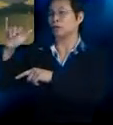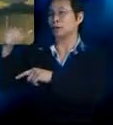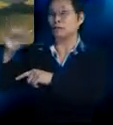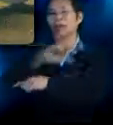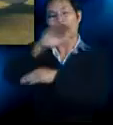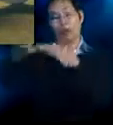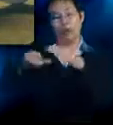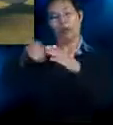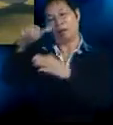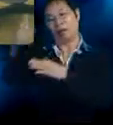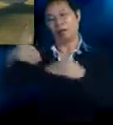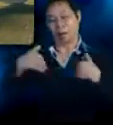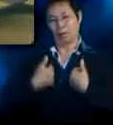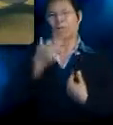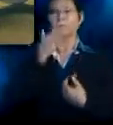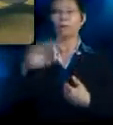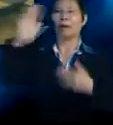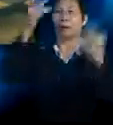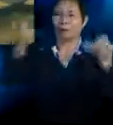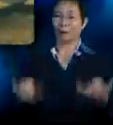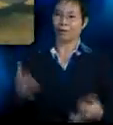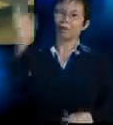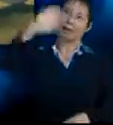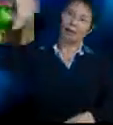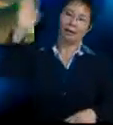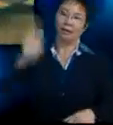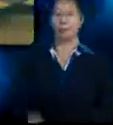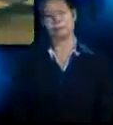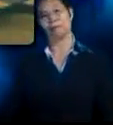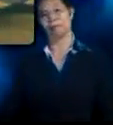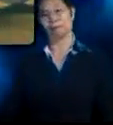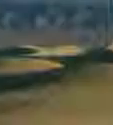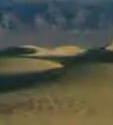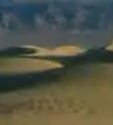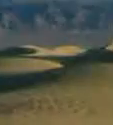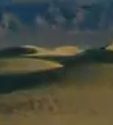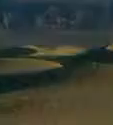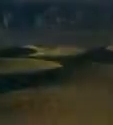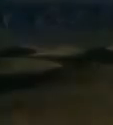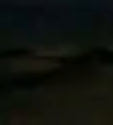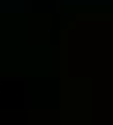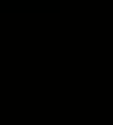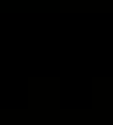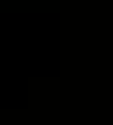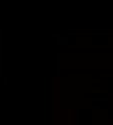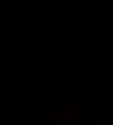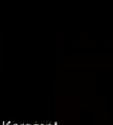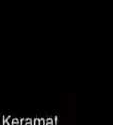for respiration. Bye now. Bye. Ribbit. Ribbit.